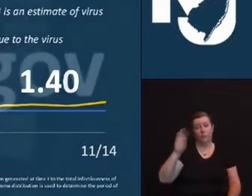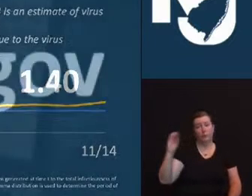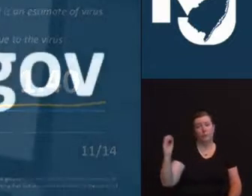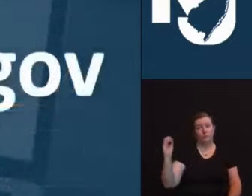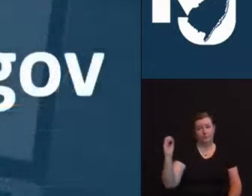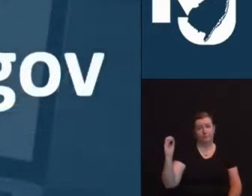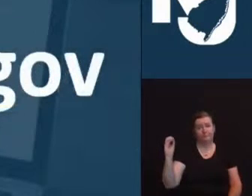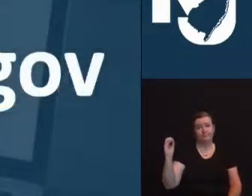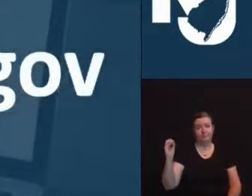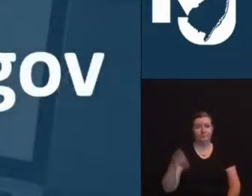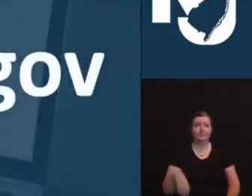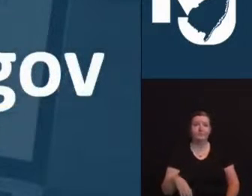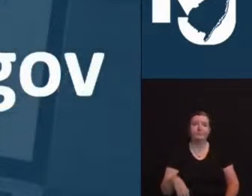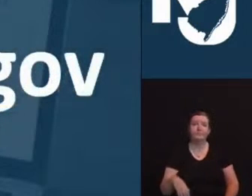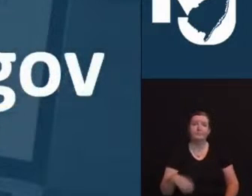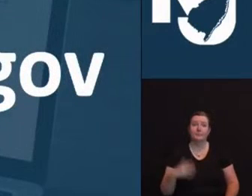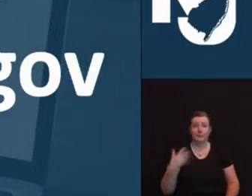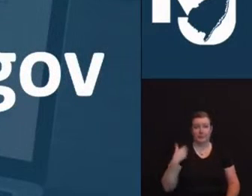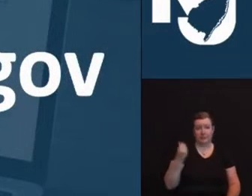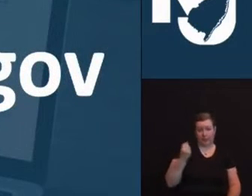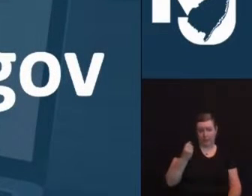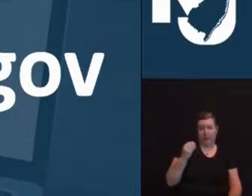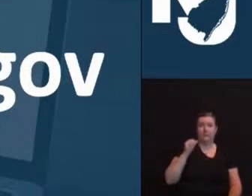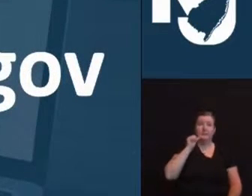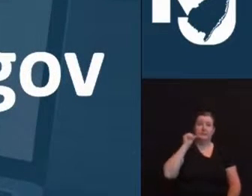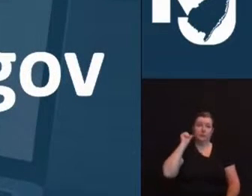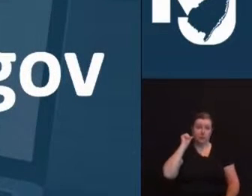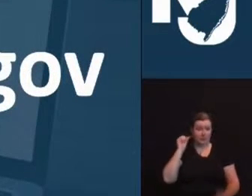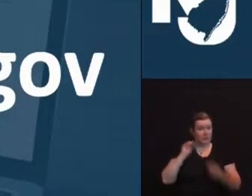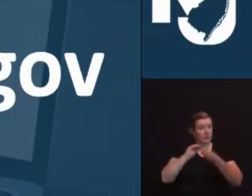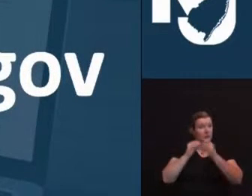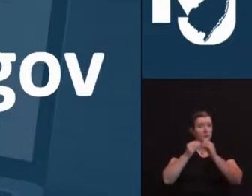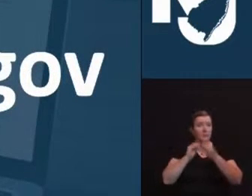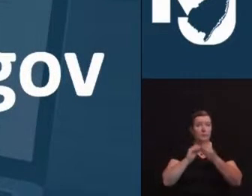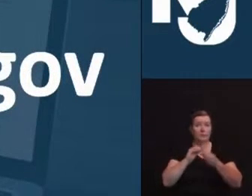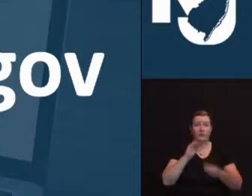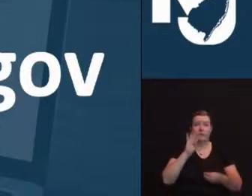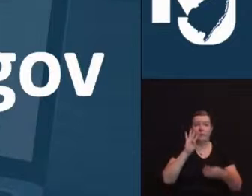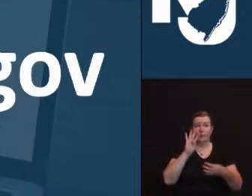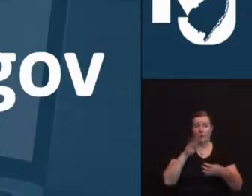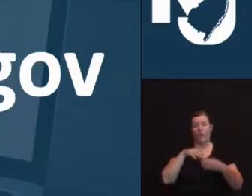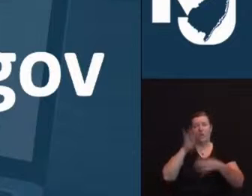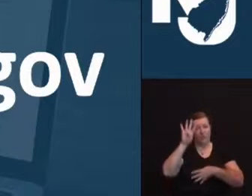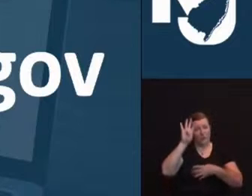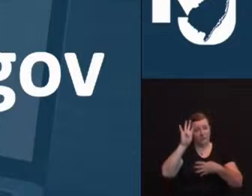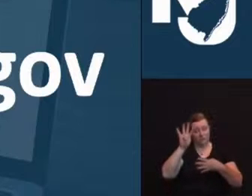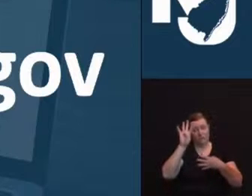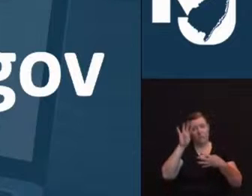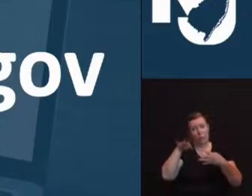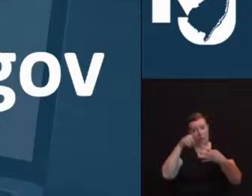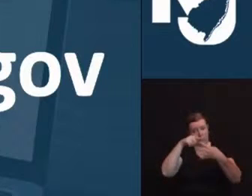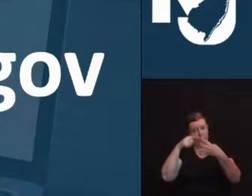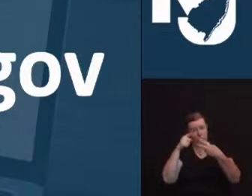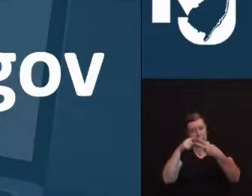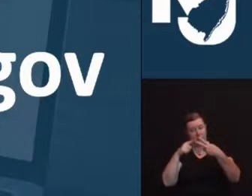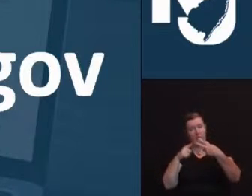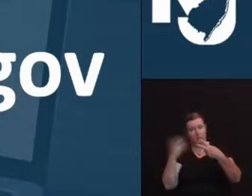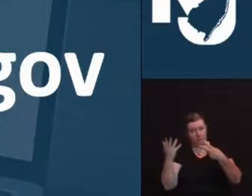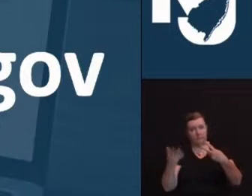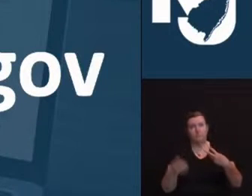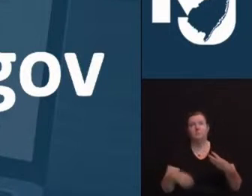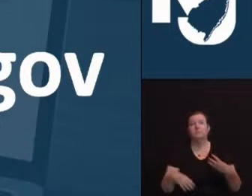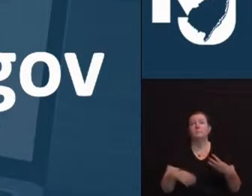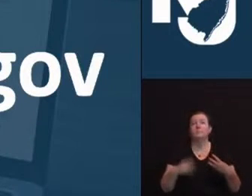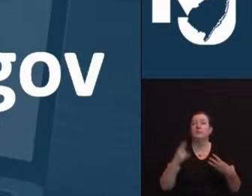Yesterday's and Saturday's numbers are respectively the first and second highest daily counts we have reported, not just of the